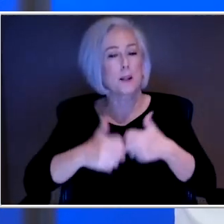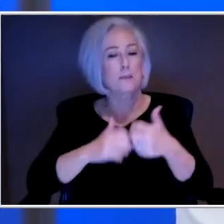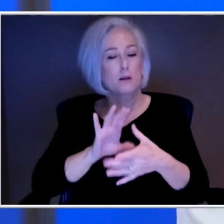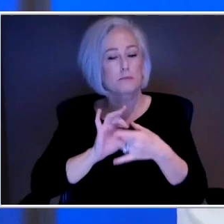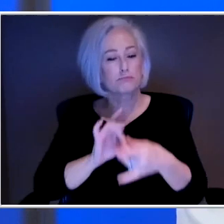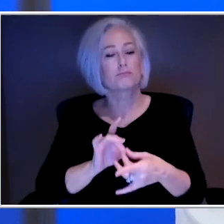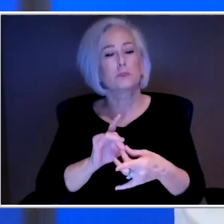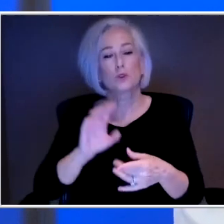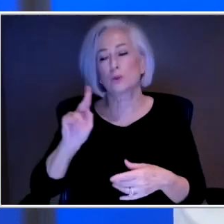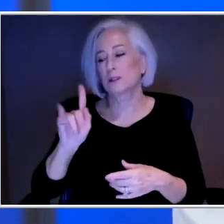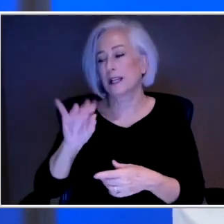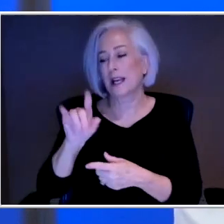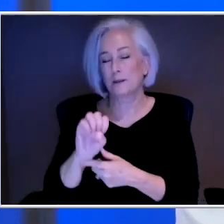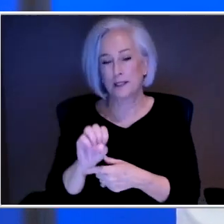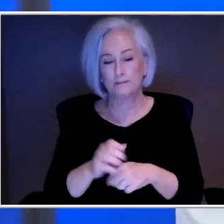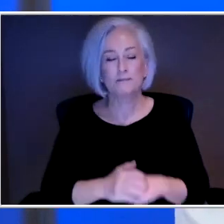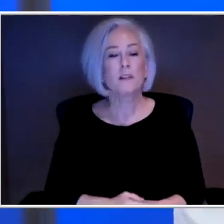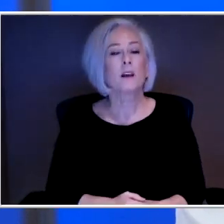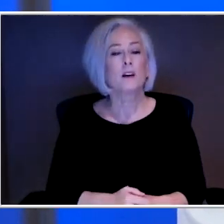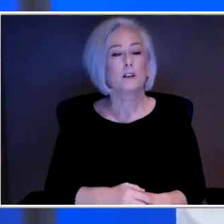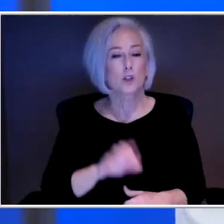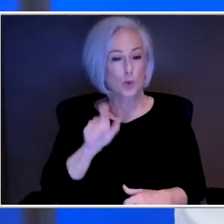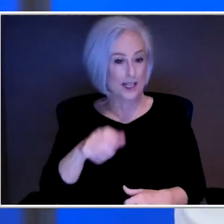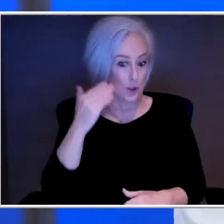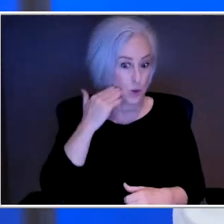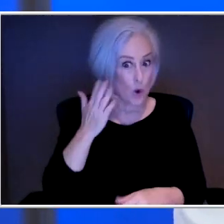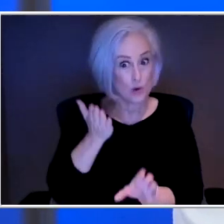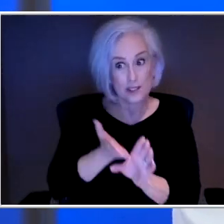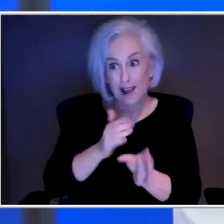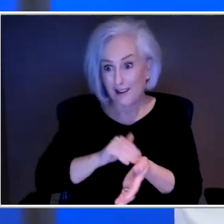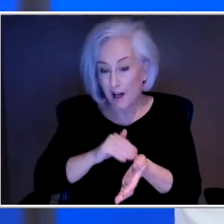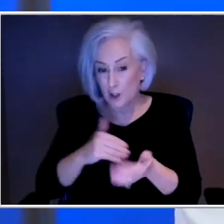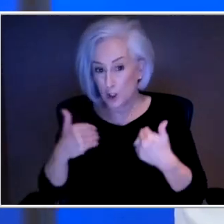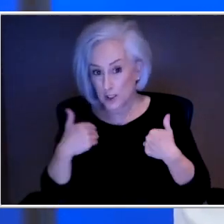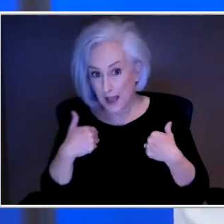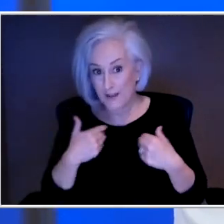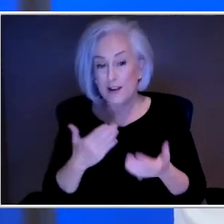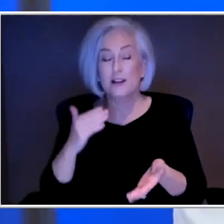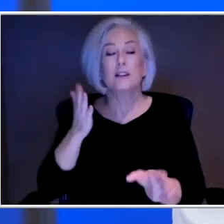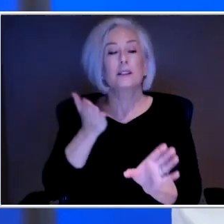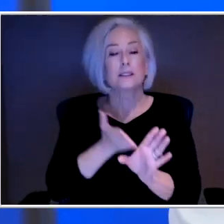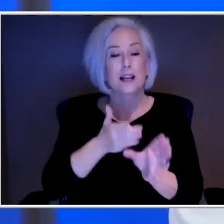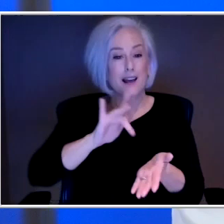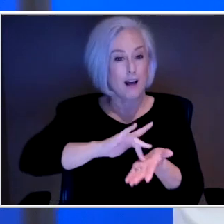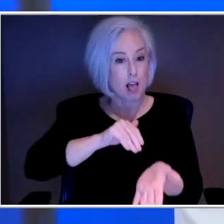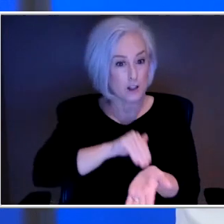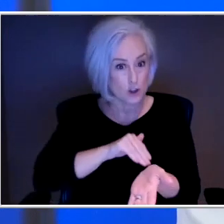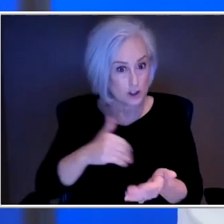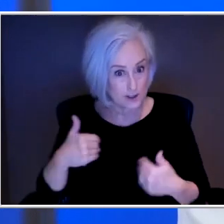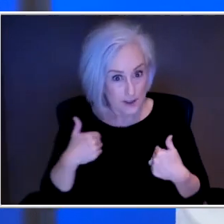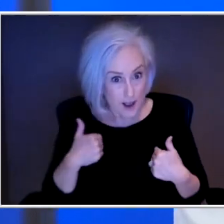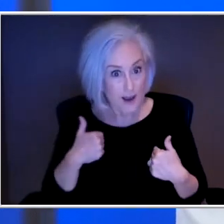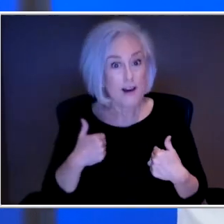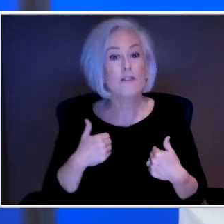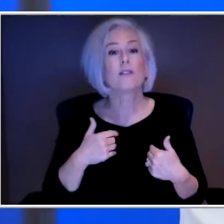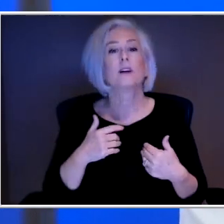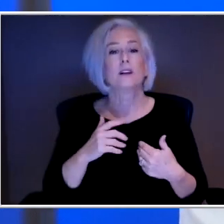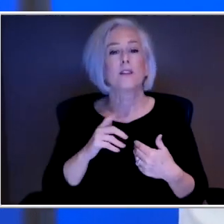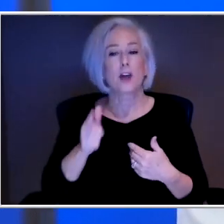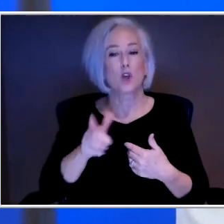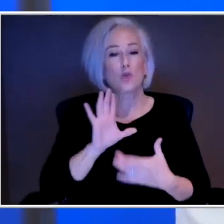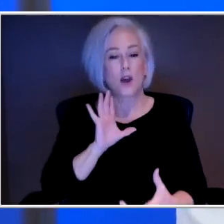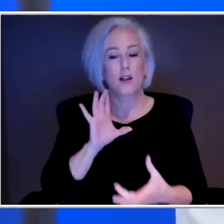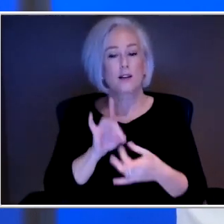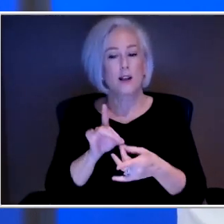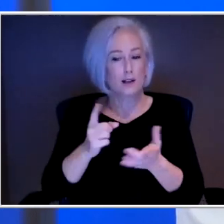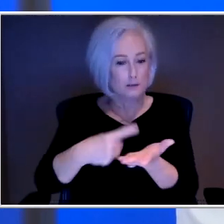of look into, is whether they have a psychiatrist on staff and a psychologist, ideally, that you can hook up with, or establish with a psychologist before you go in to do that,